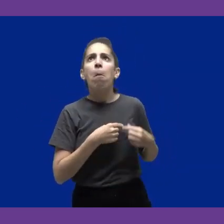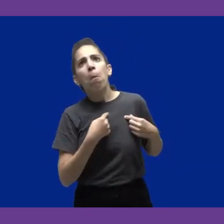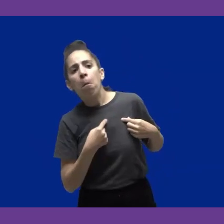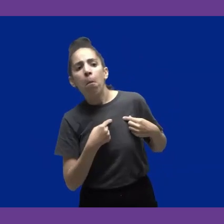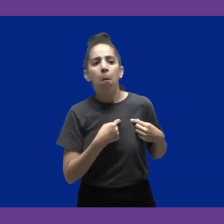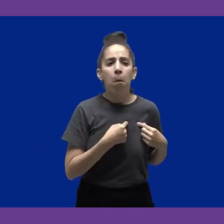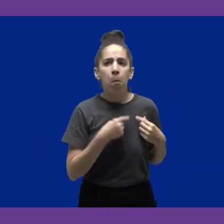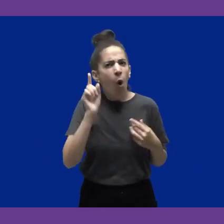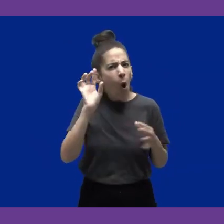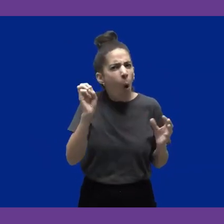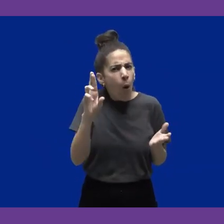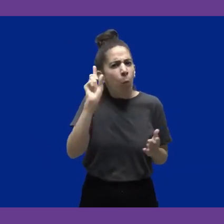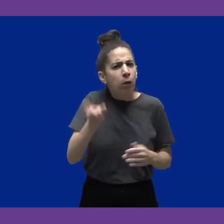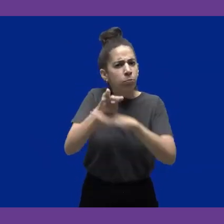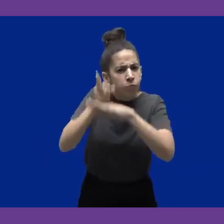301549.